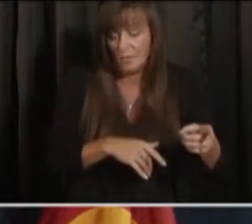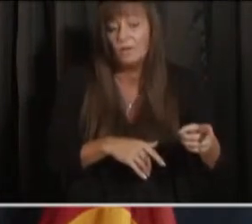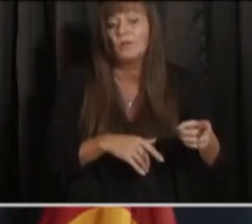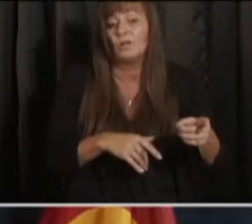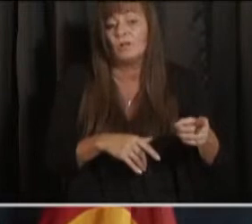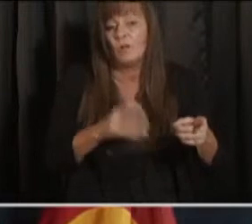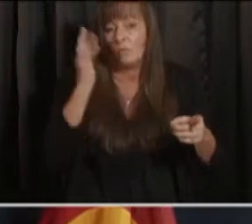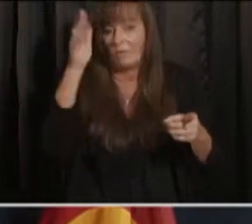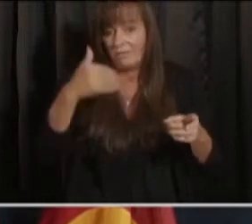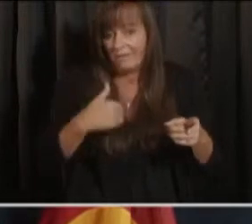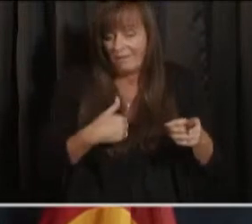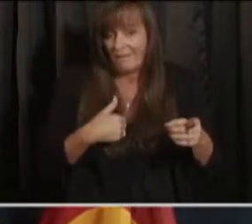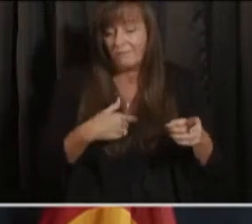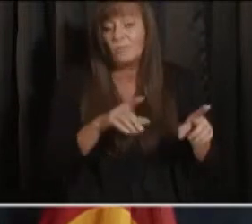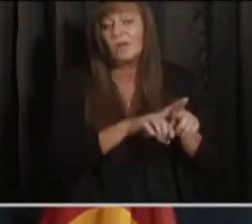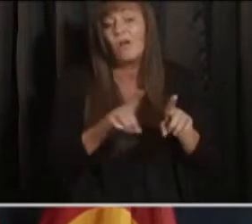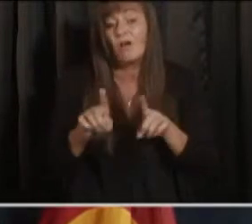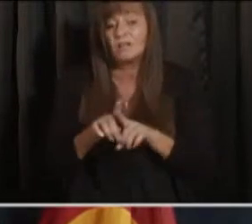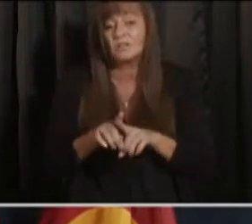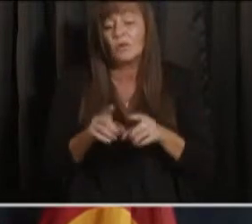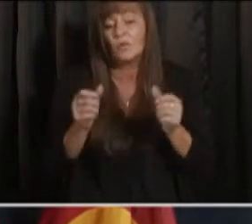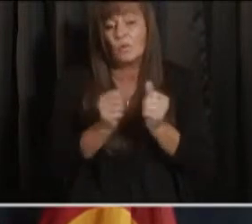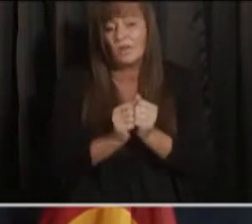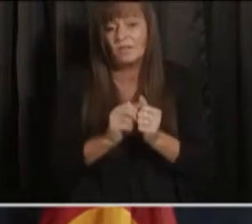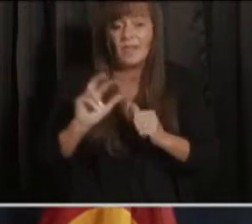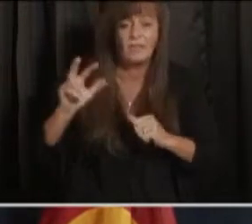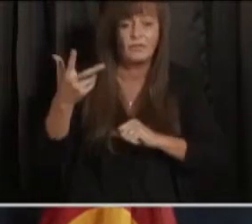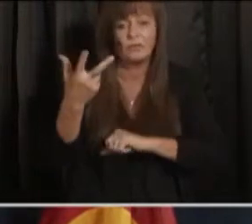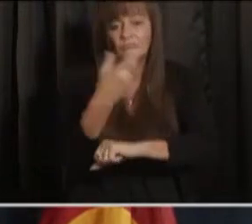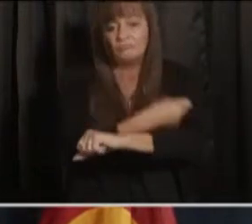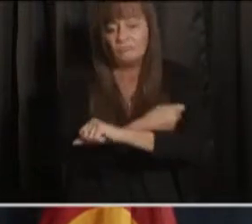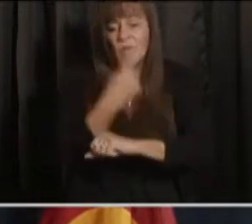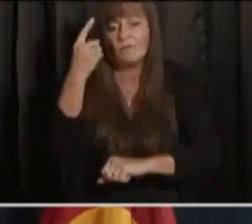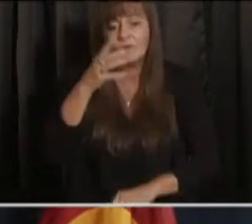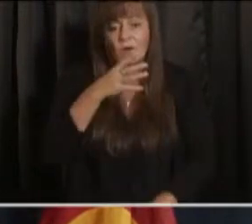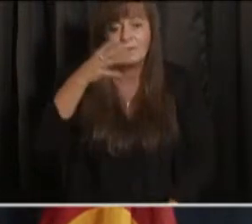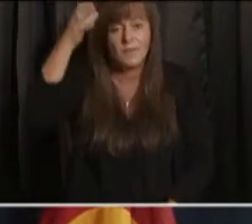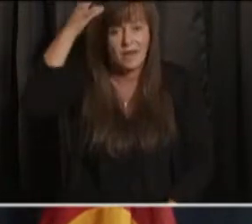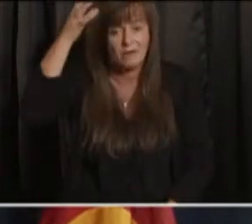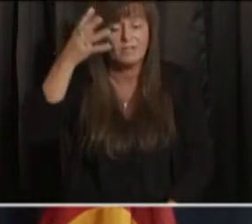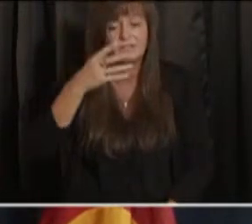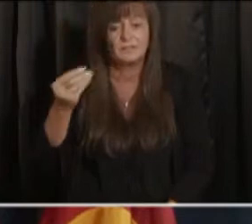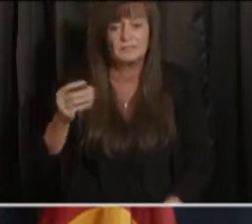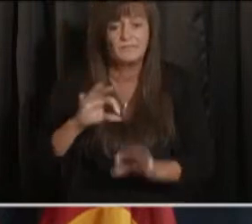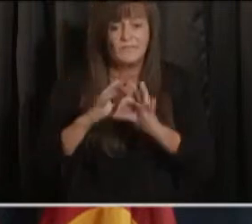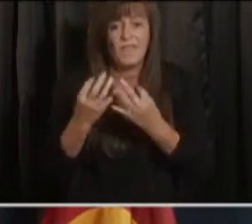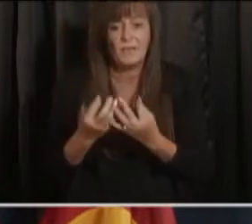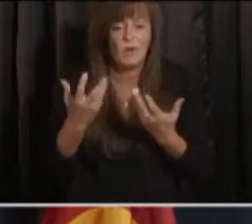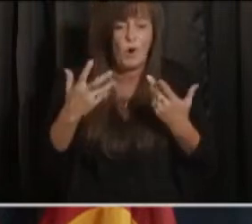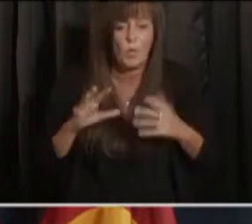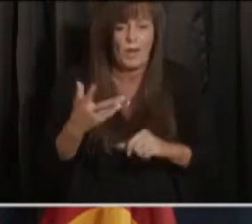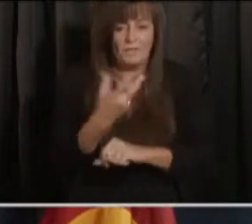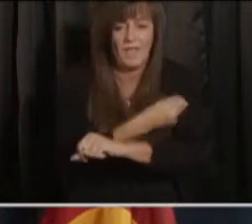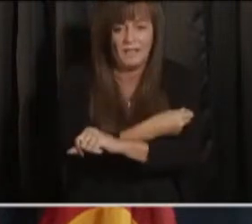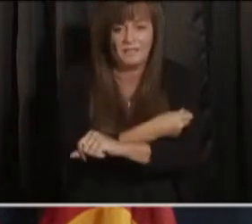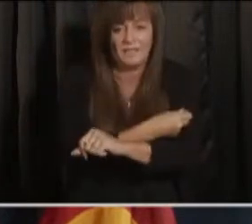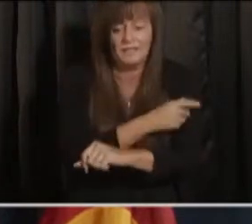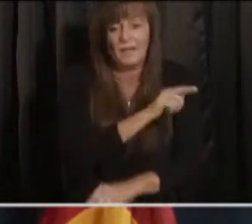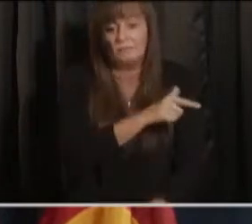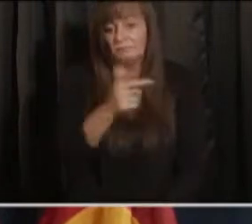boosters and vaccines for parents on our mobile vaccination stations. And I'll turn it over to Diana Herrera to talk about the partnerships with